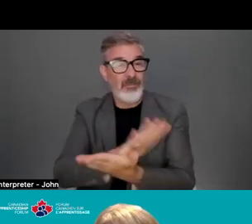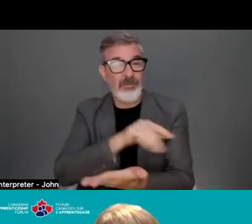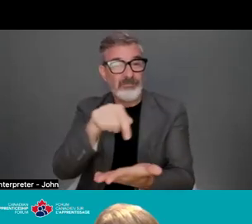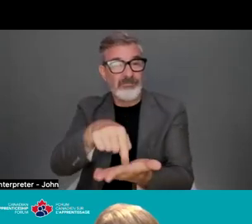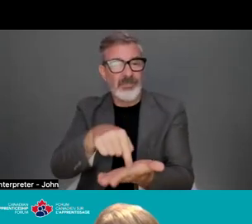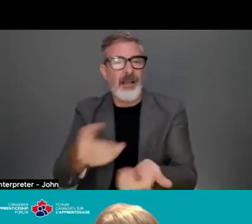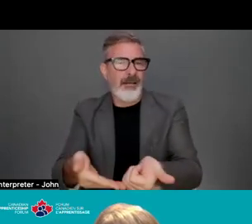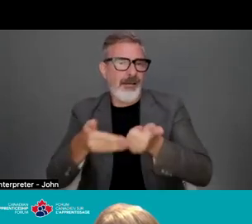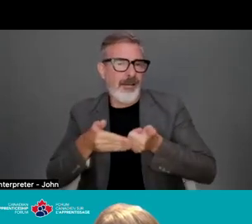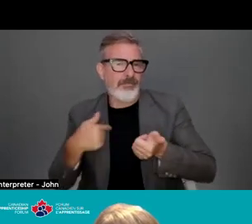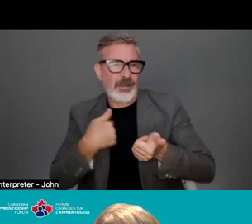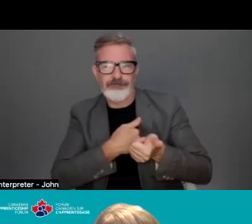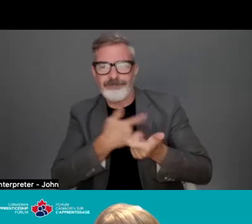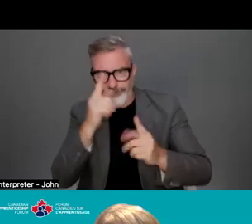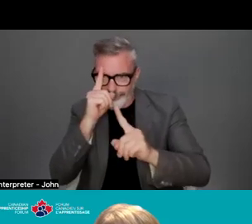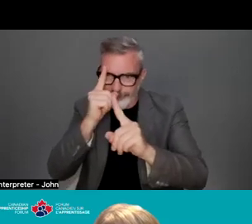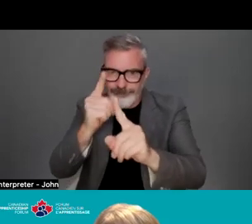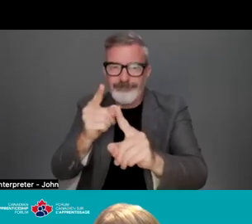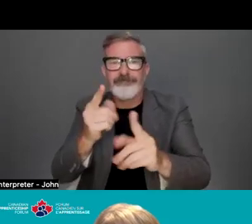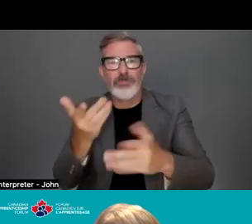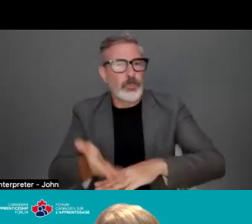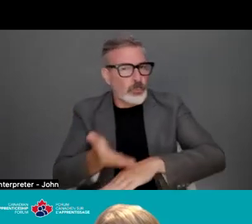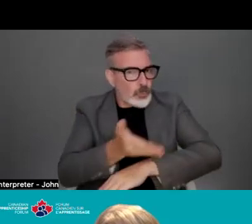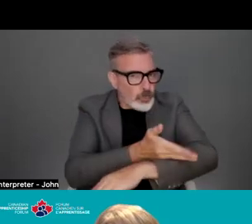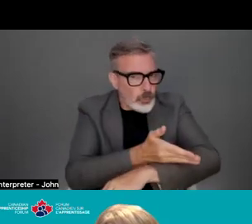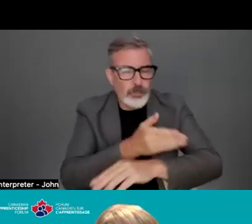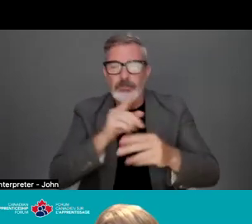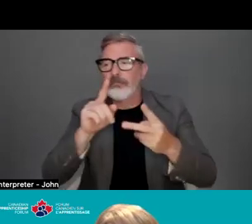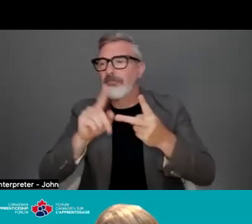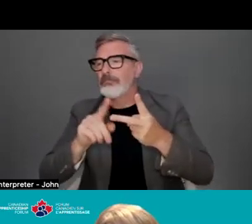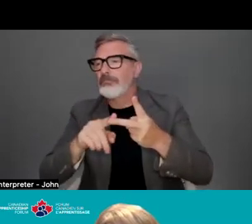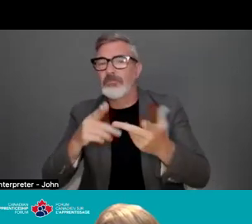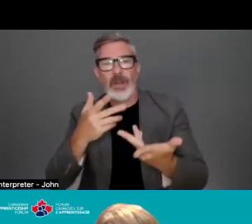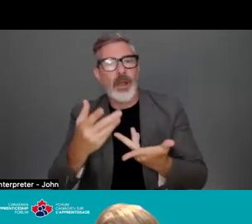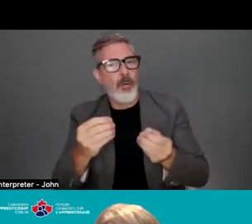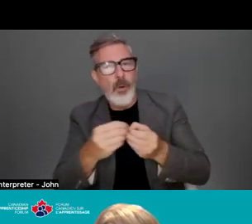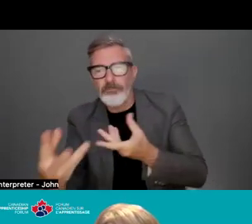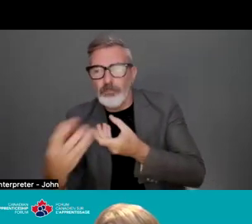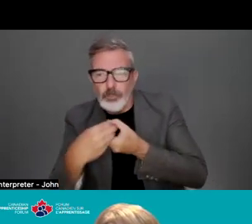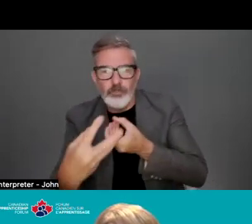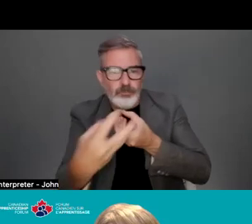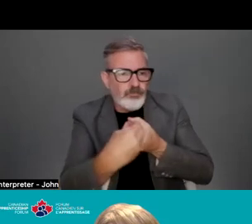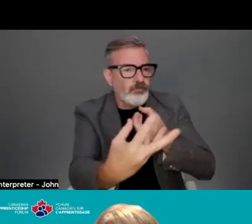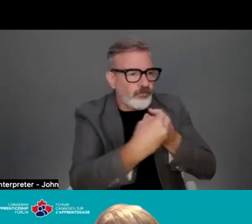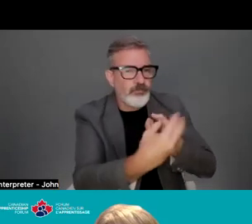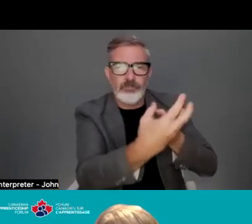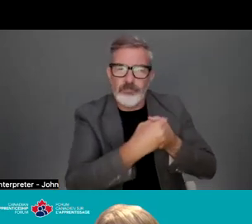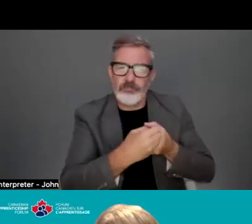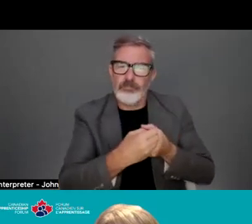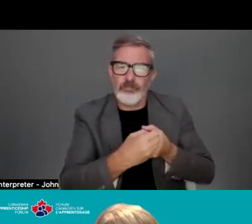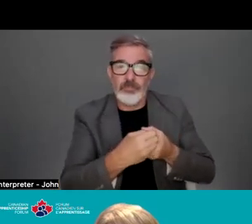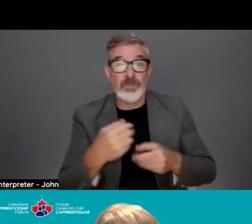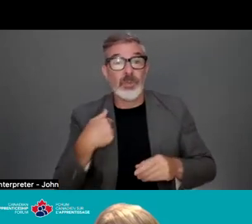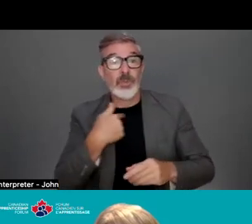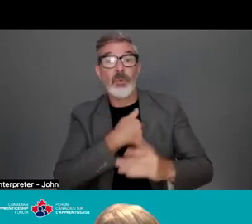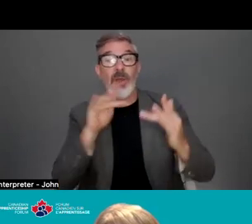inclusive. So we enlisted Innova, which is connected to the Canadian Council on Rehabilitation